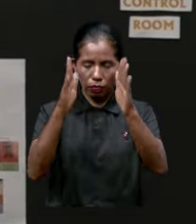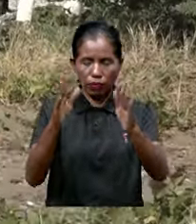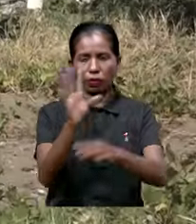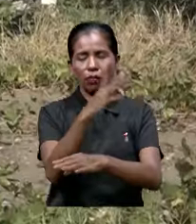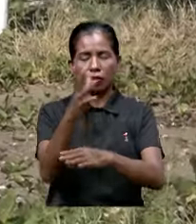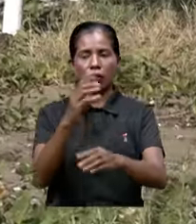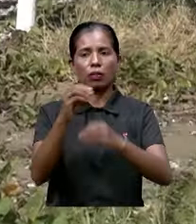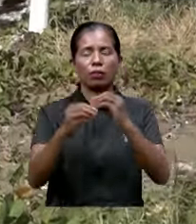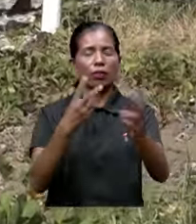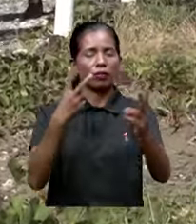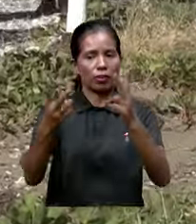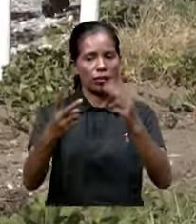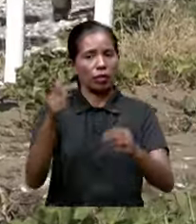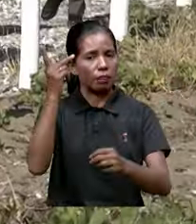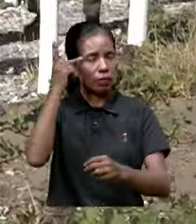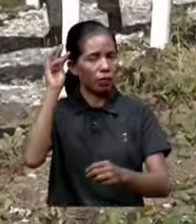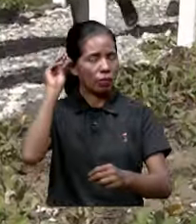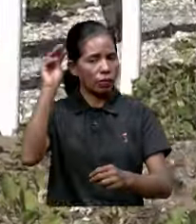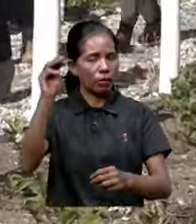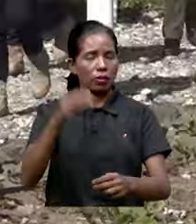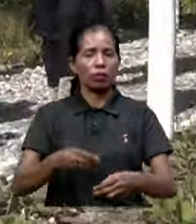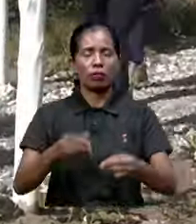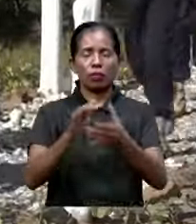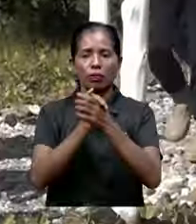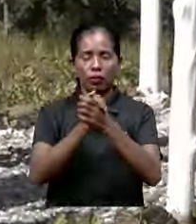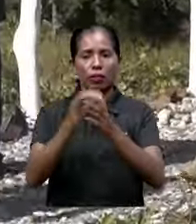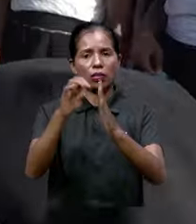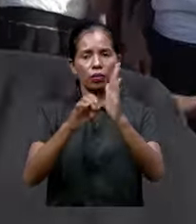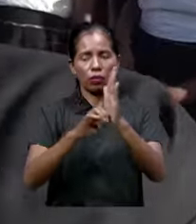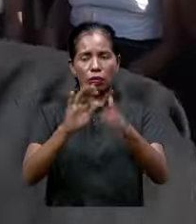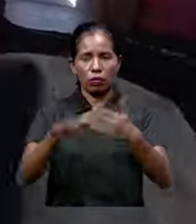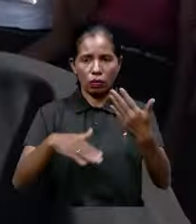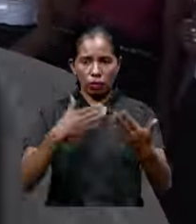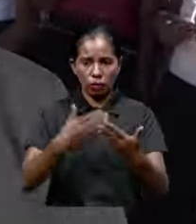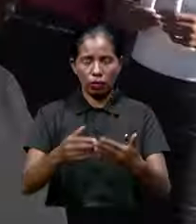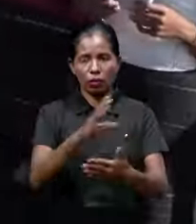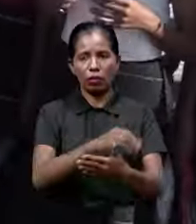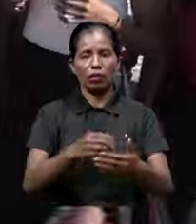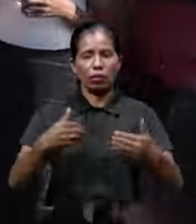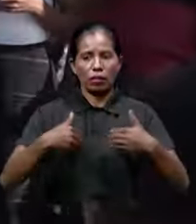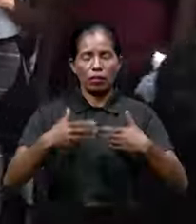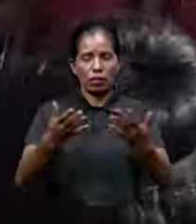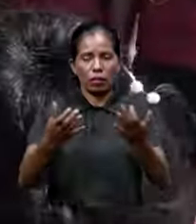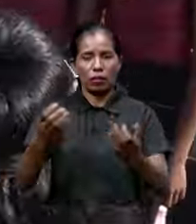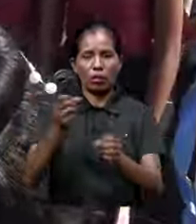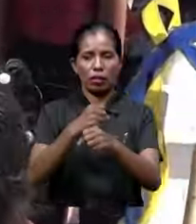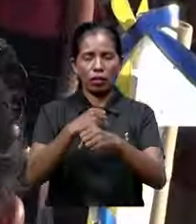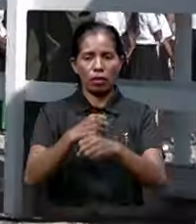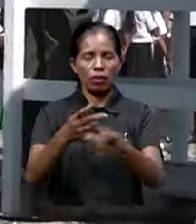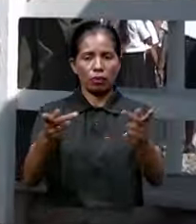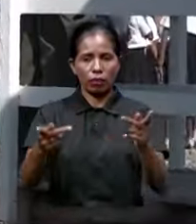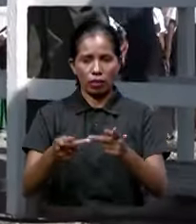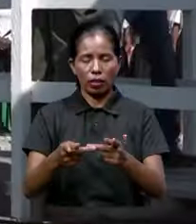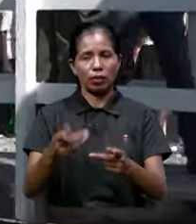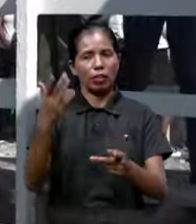visit. Primeiro-ministro Kairala Sernangosman congratula a estrutura Toma Timor Portnian, nebe e a iniciativa de cria ecoturismo e a